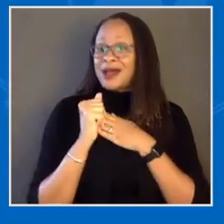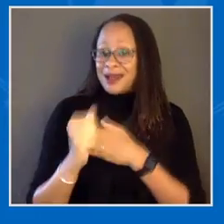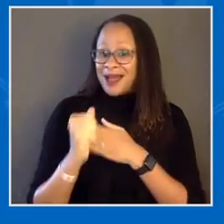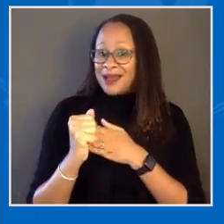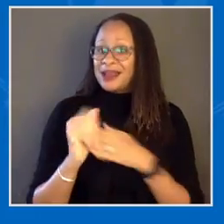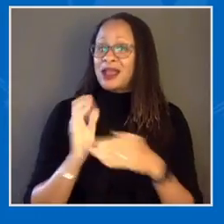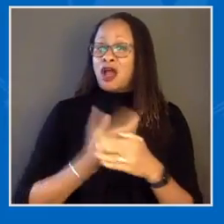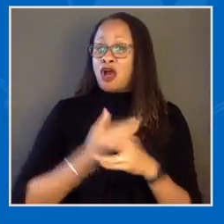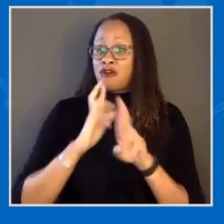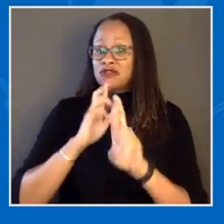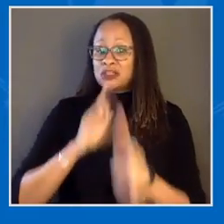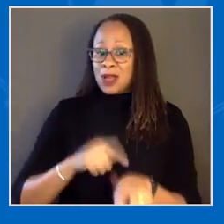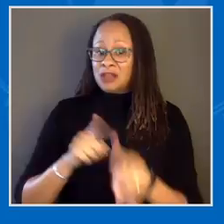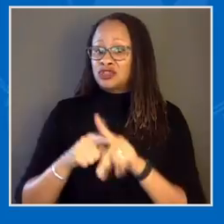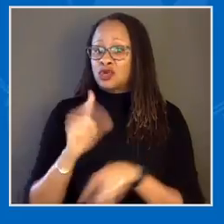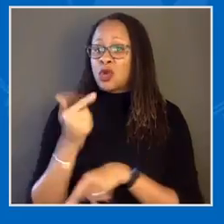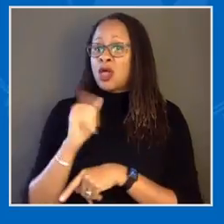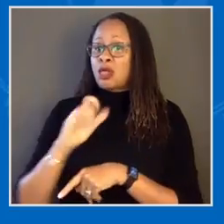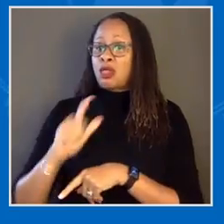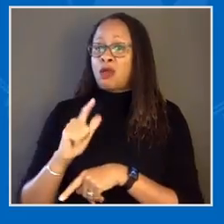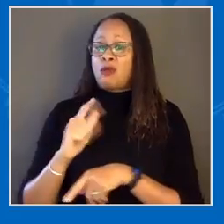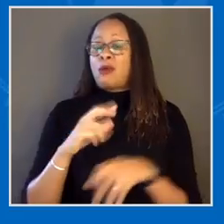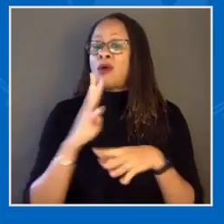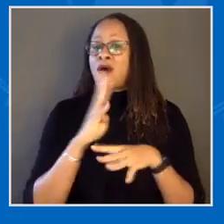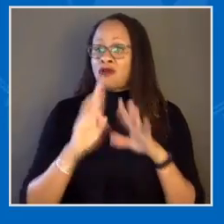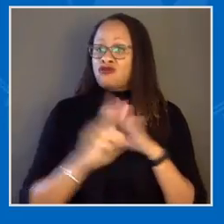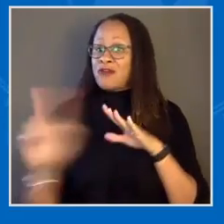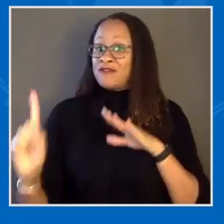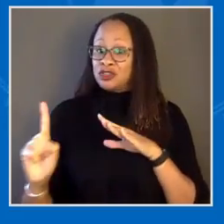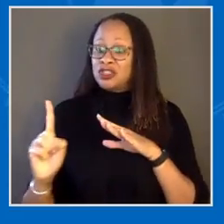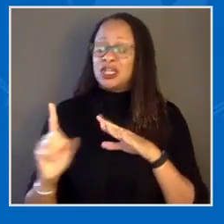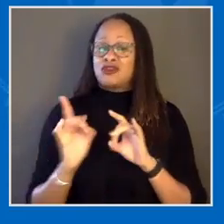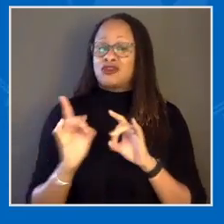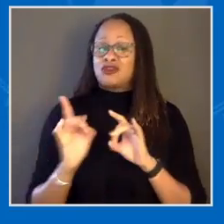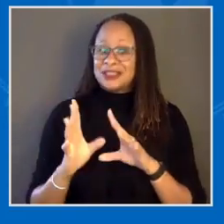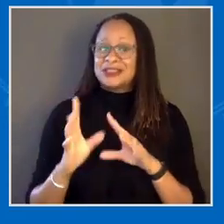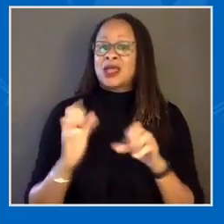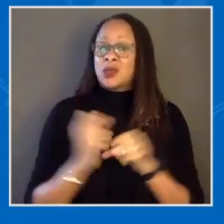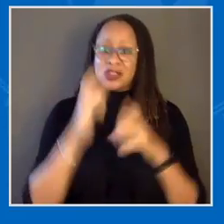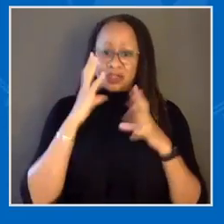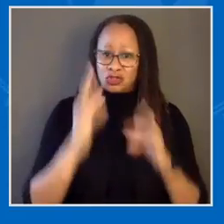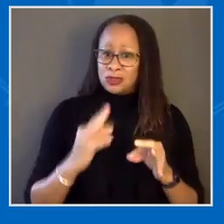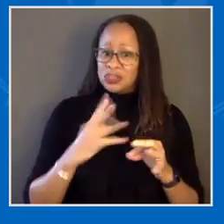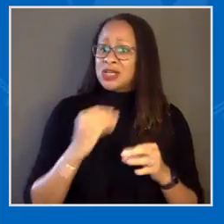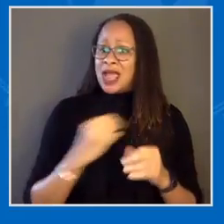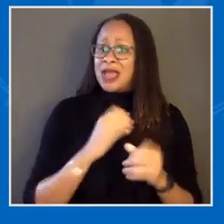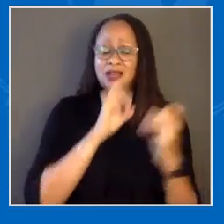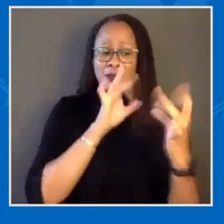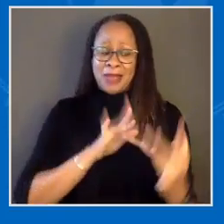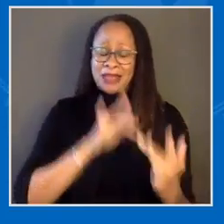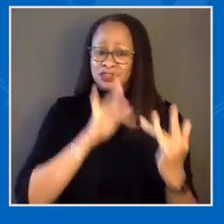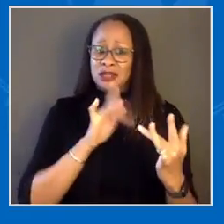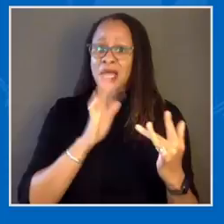with compassion and determination. And he will rebuild morale and trust in the State Department,